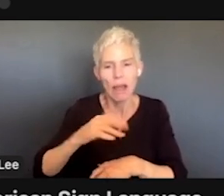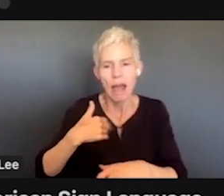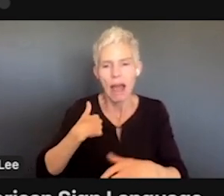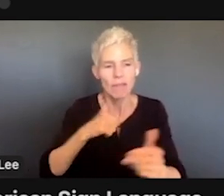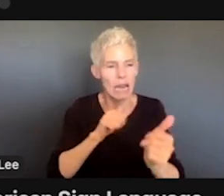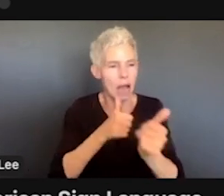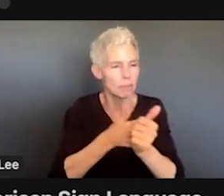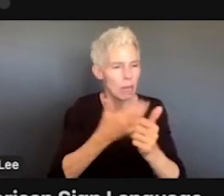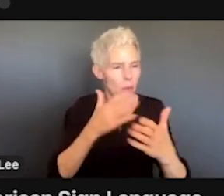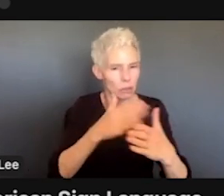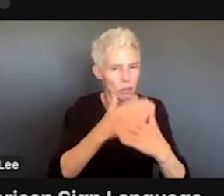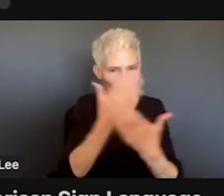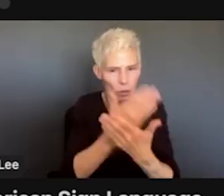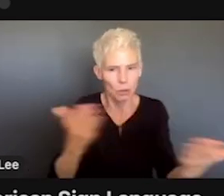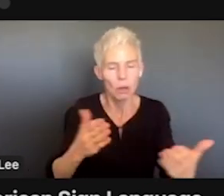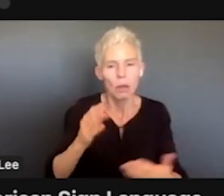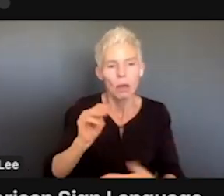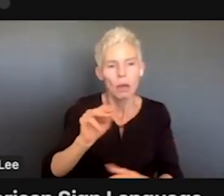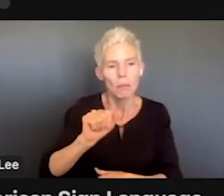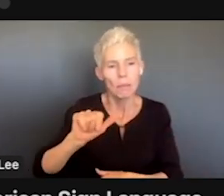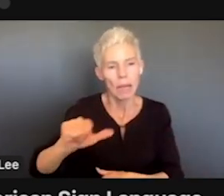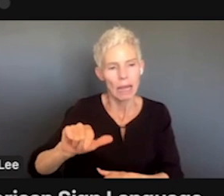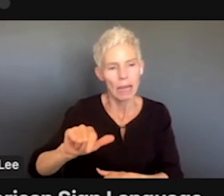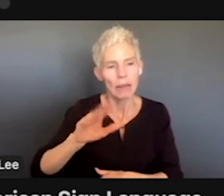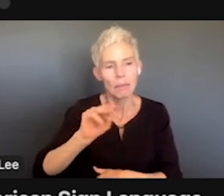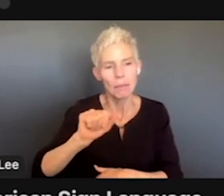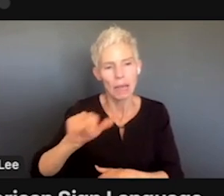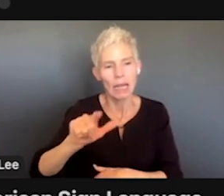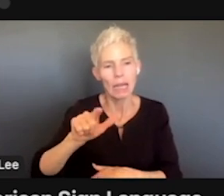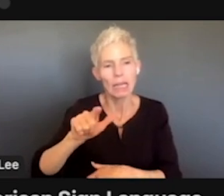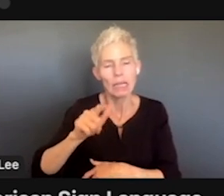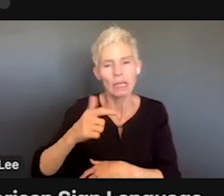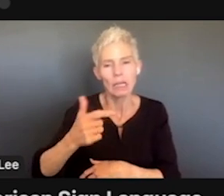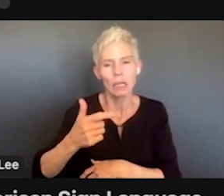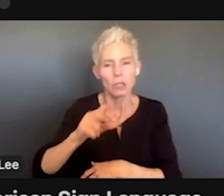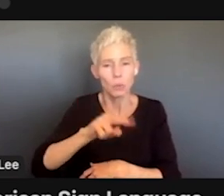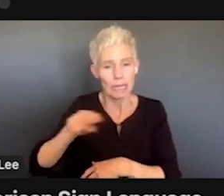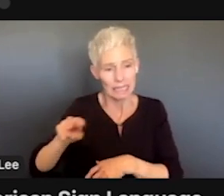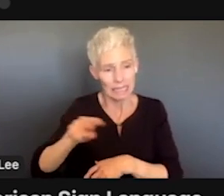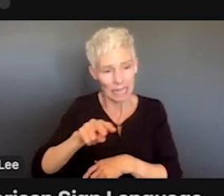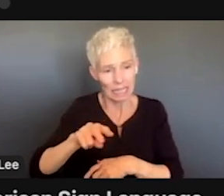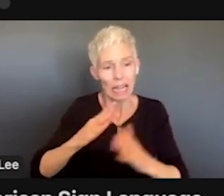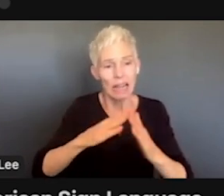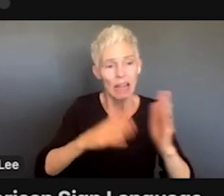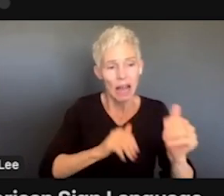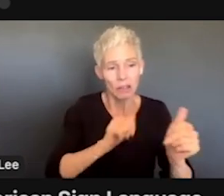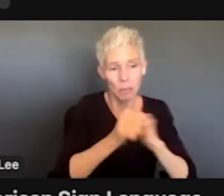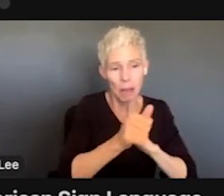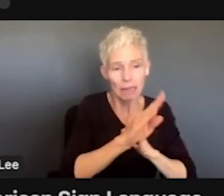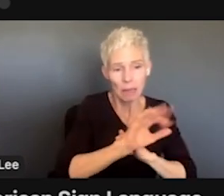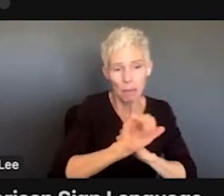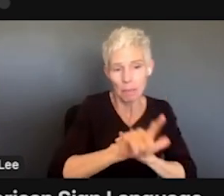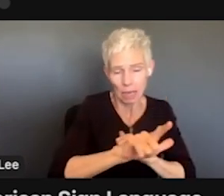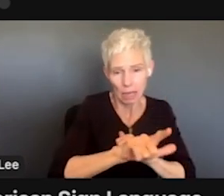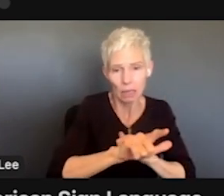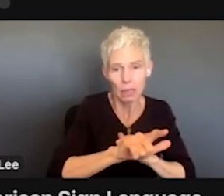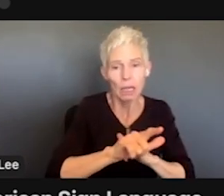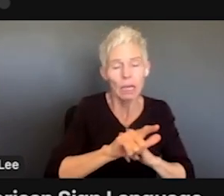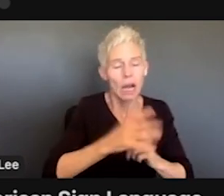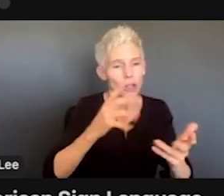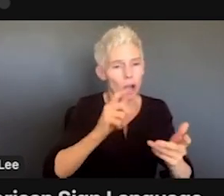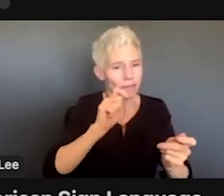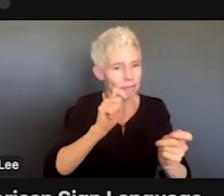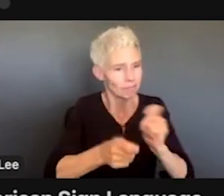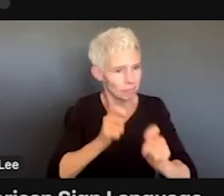share. So on May 22nd, the House of Representatives passed a budget reconciliation bill. It did include significant changes